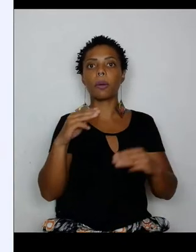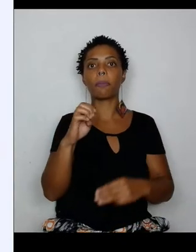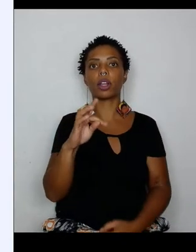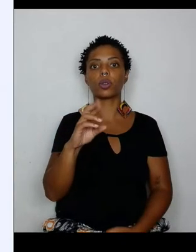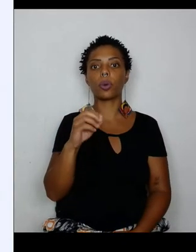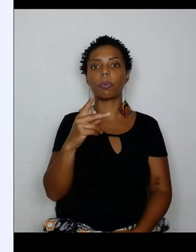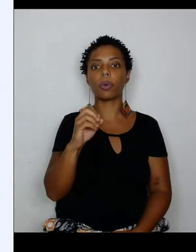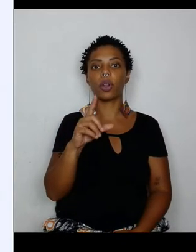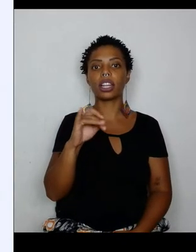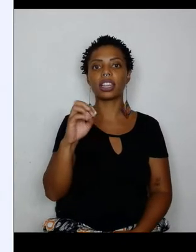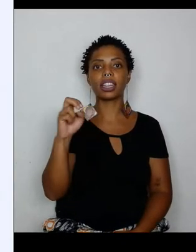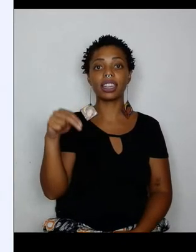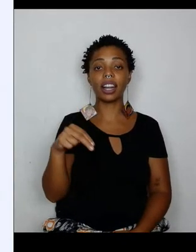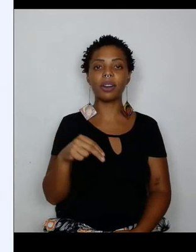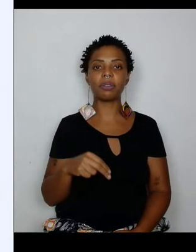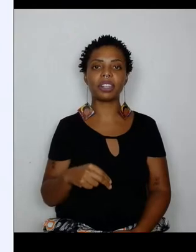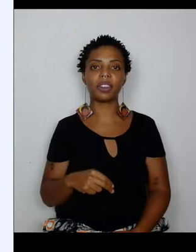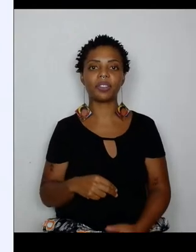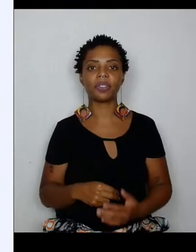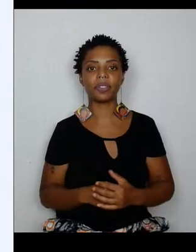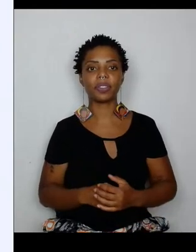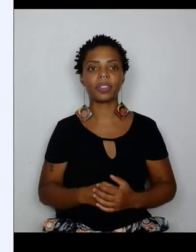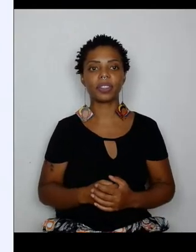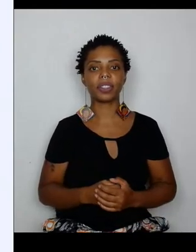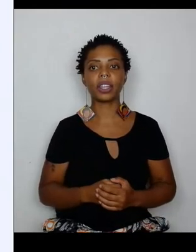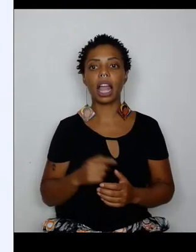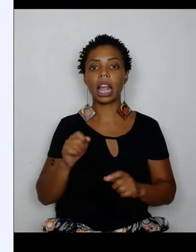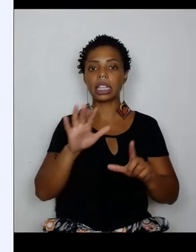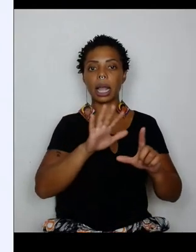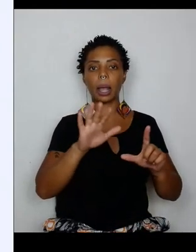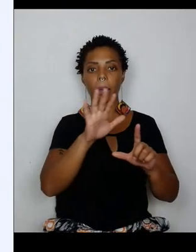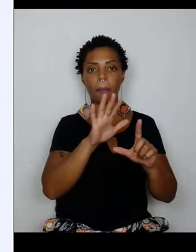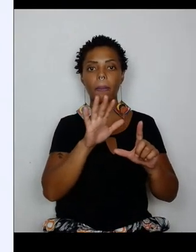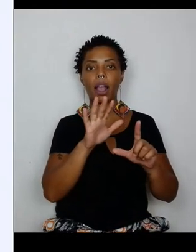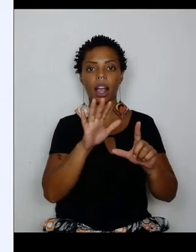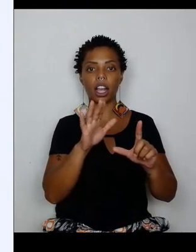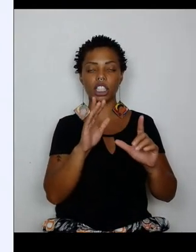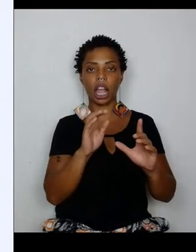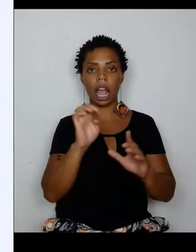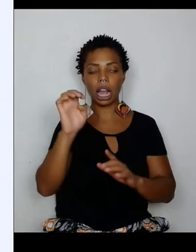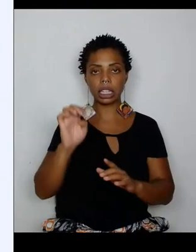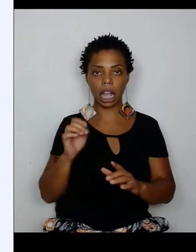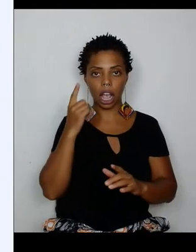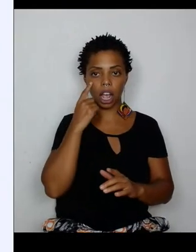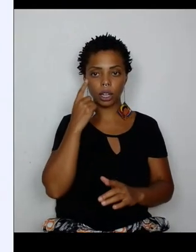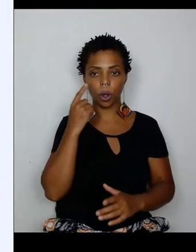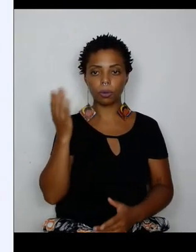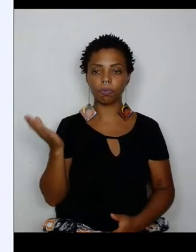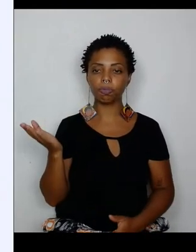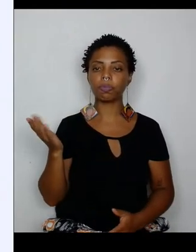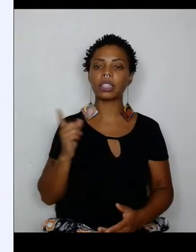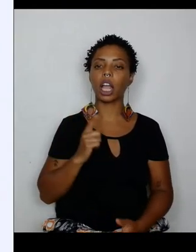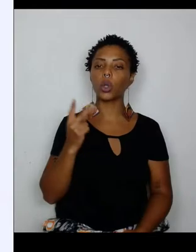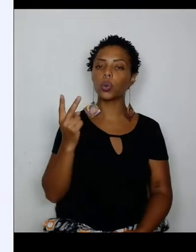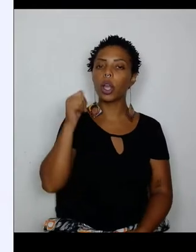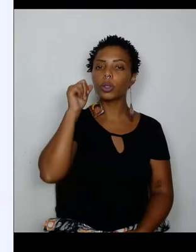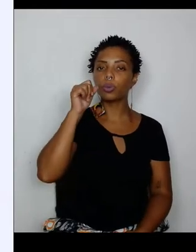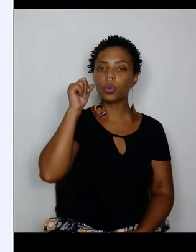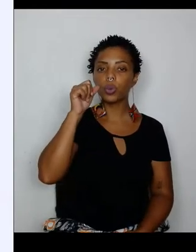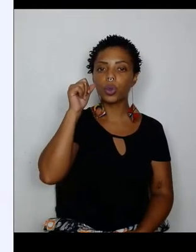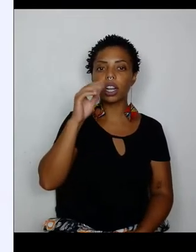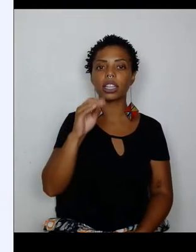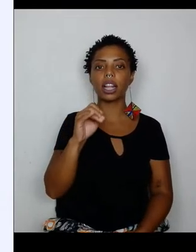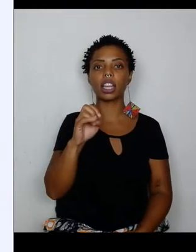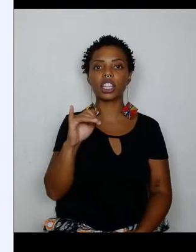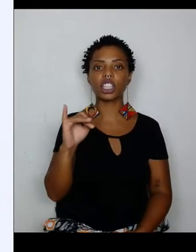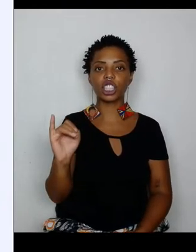this contemporary photograph there at the left showing two tahitian women in this missionary dress seated on the steps of